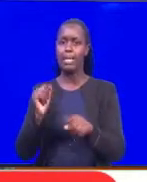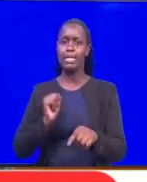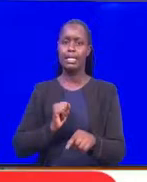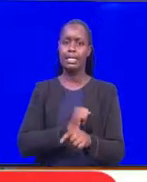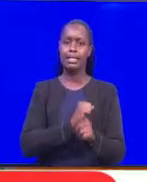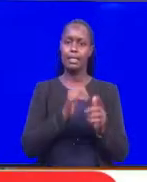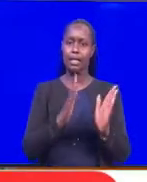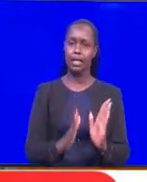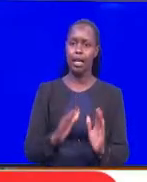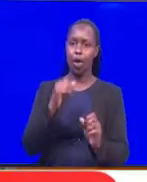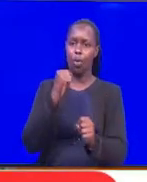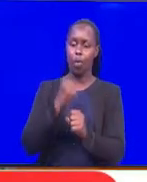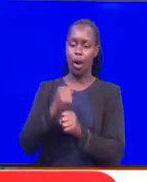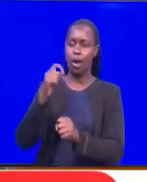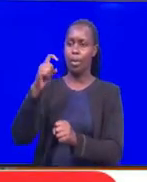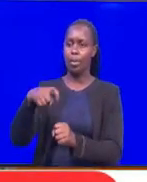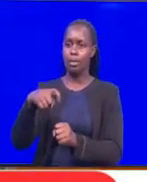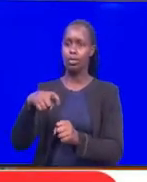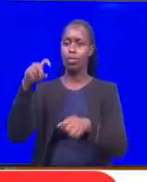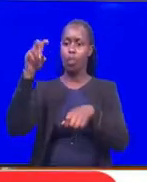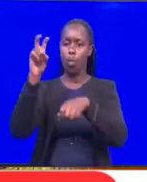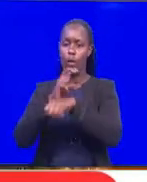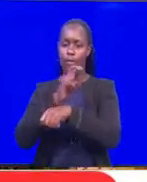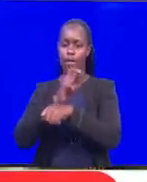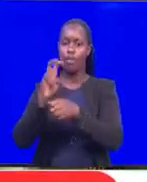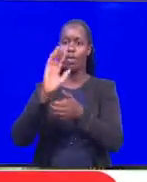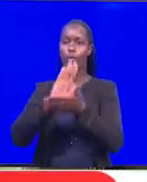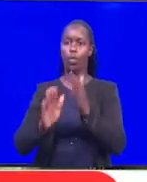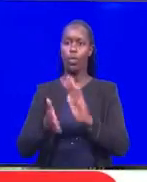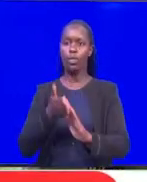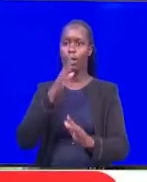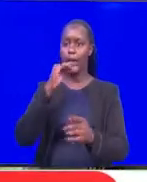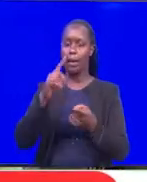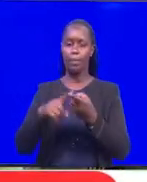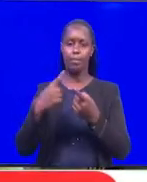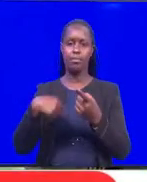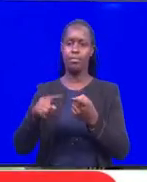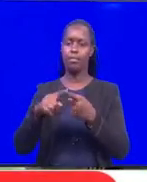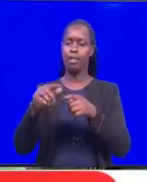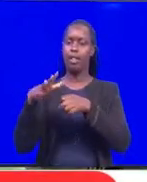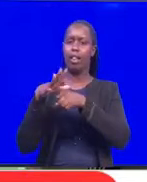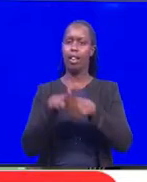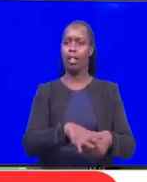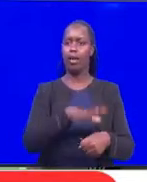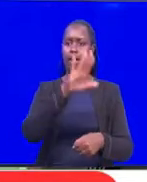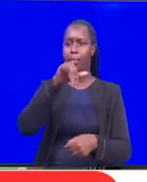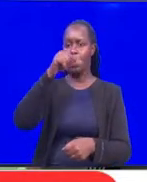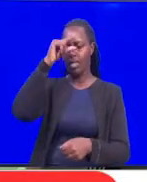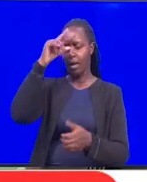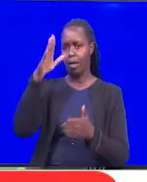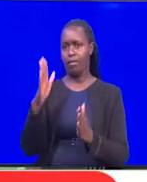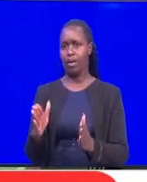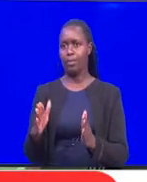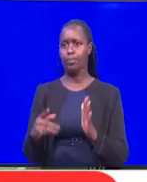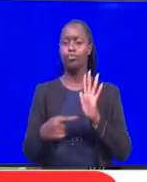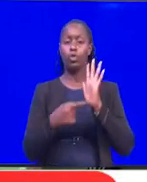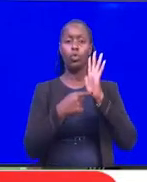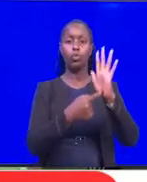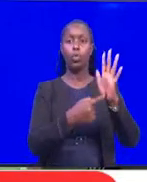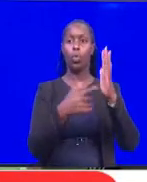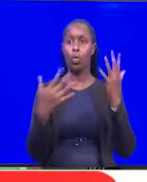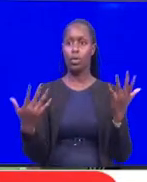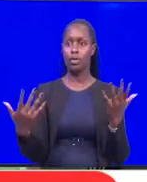job of oversight without being intimidated by governors. Thank you. And it clearly shows that the governors are